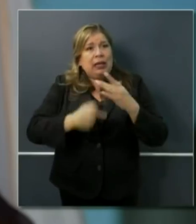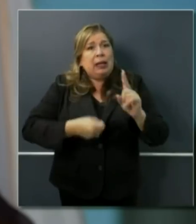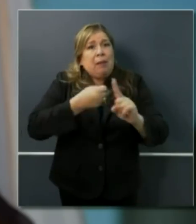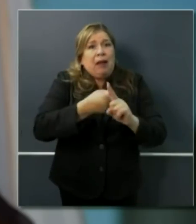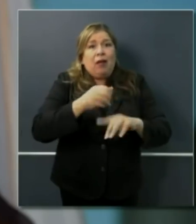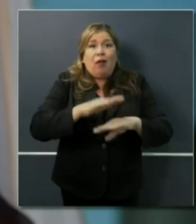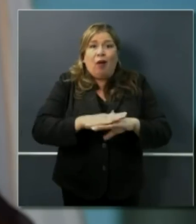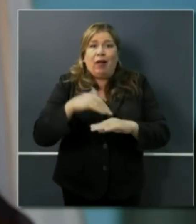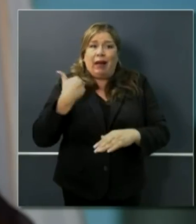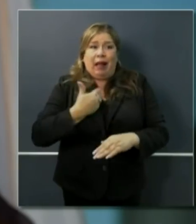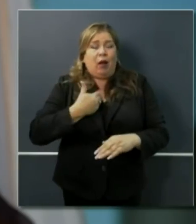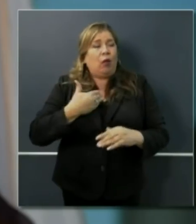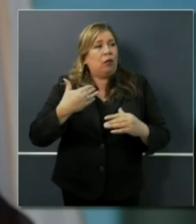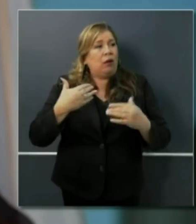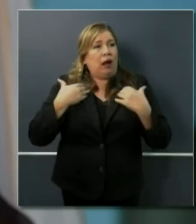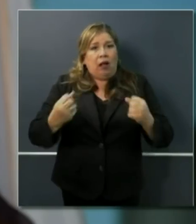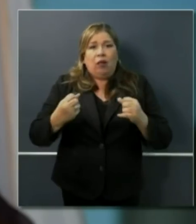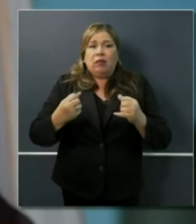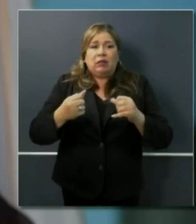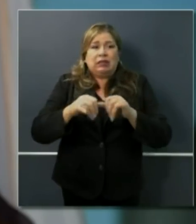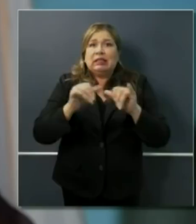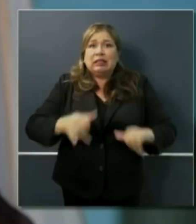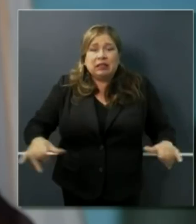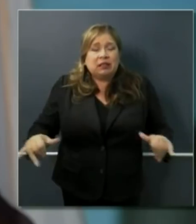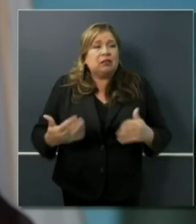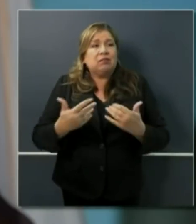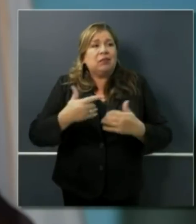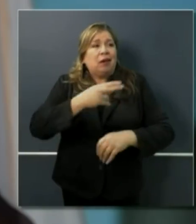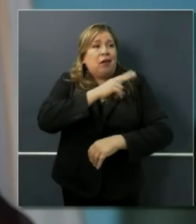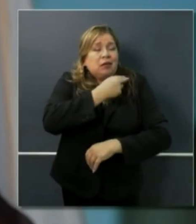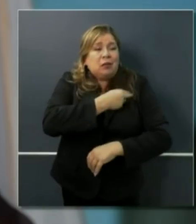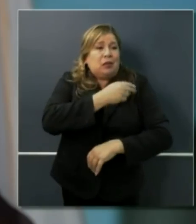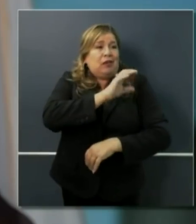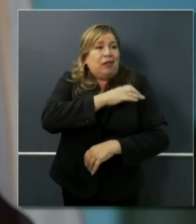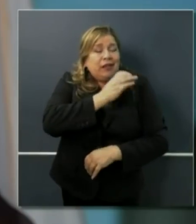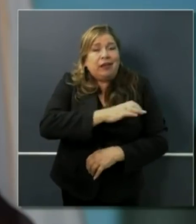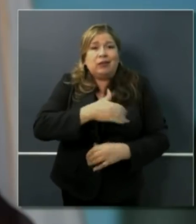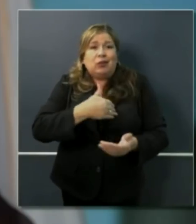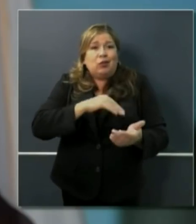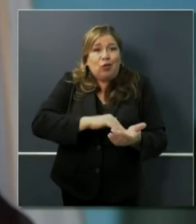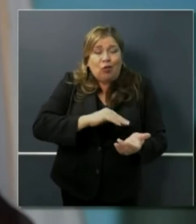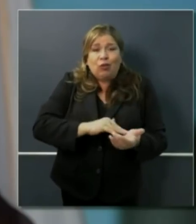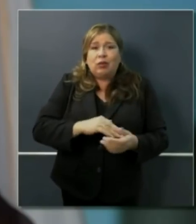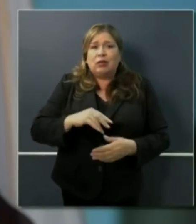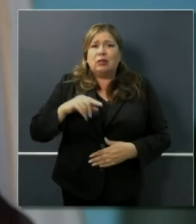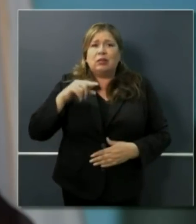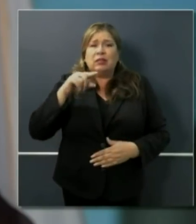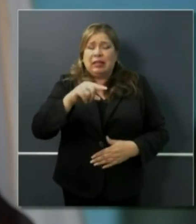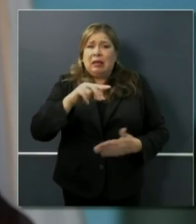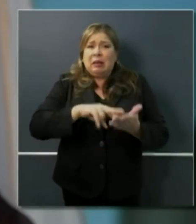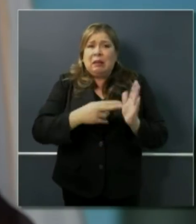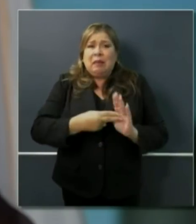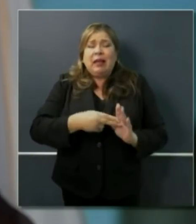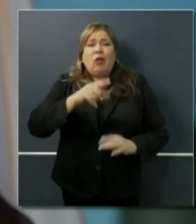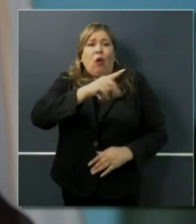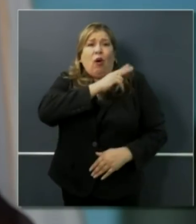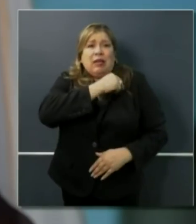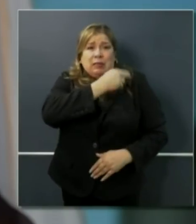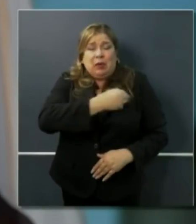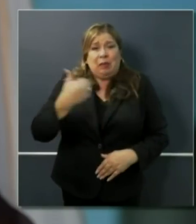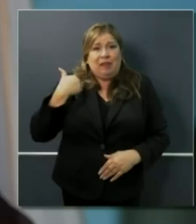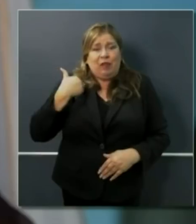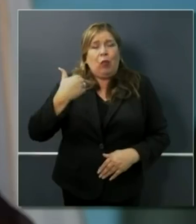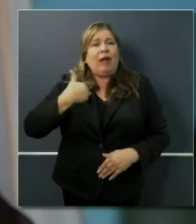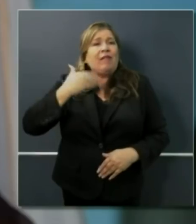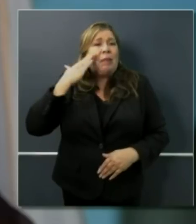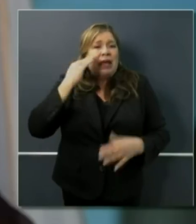not just anticipating a surge, but decompressing their own system, creating slack. And that's had a profound economic consequence